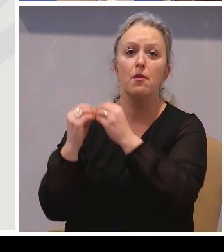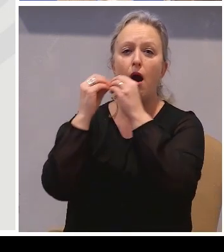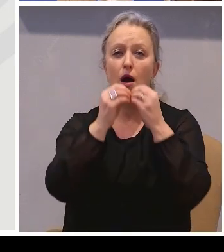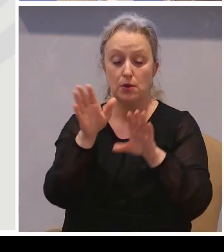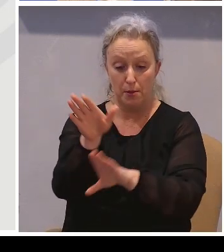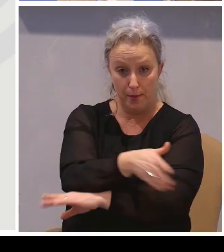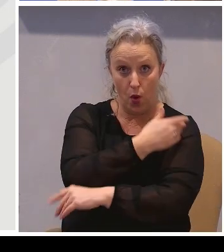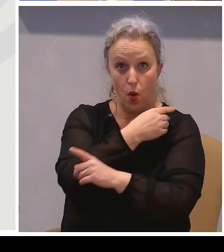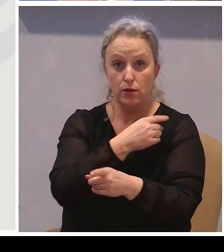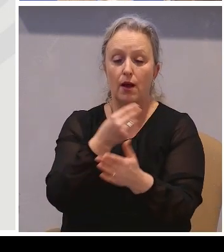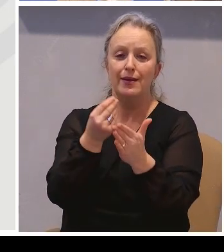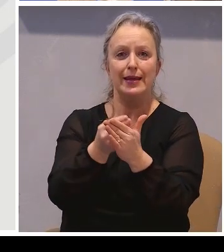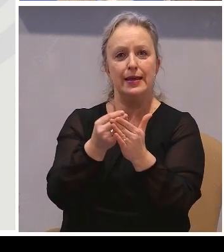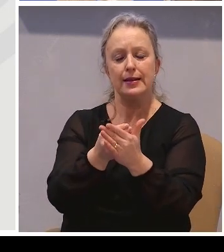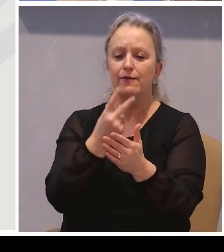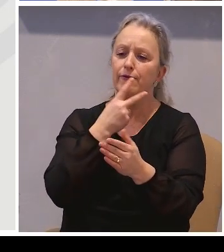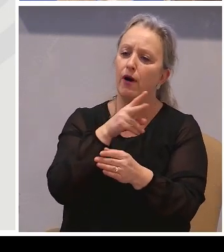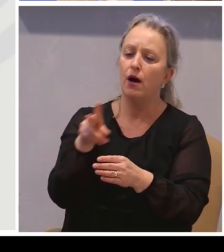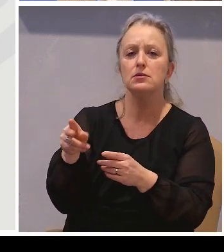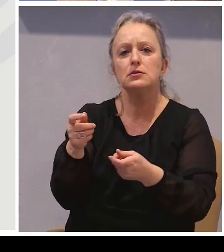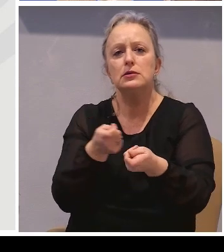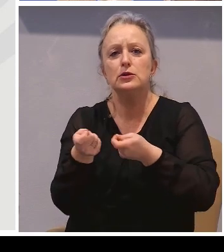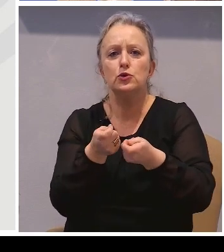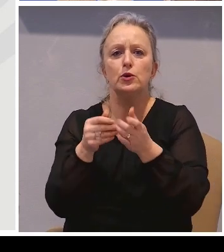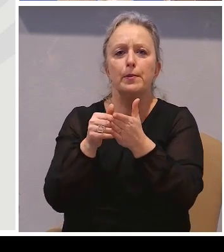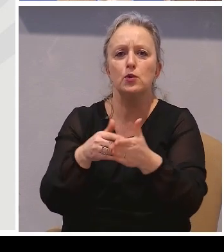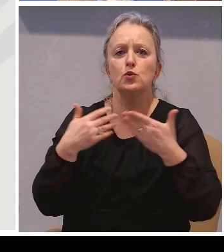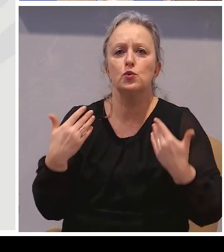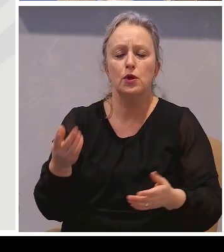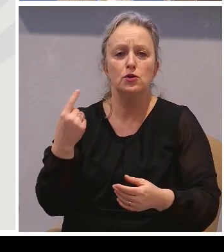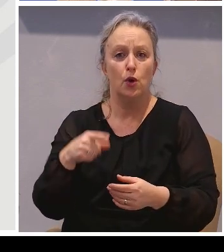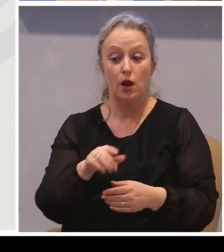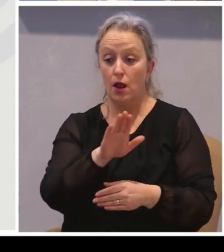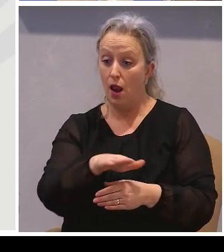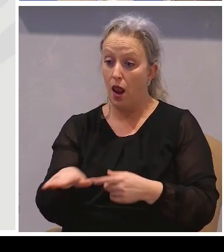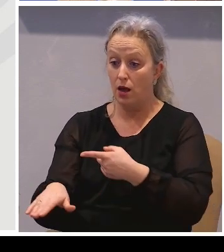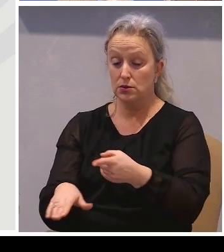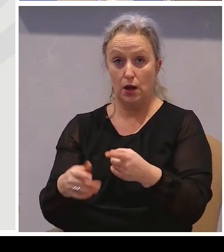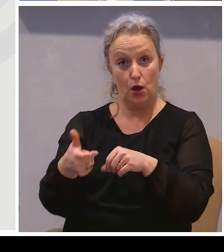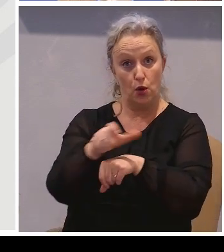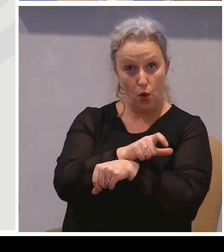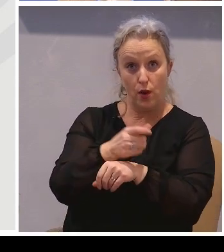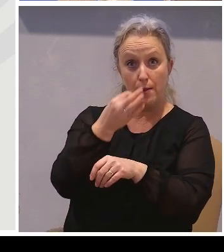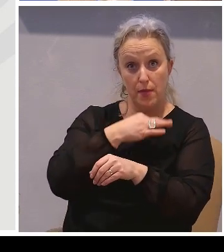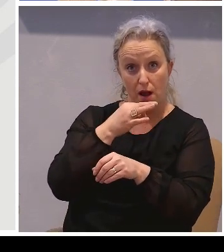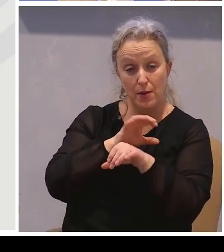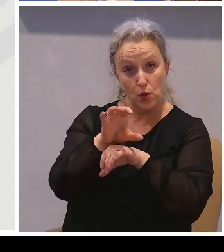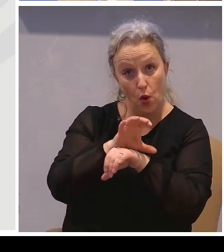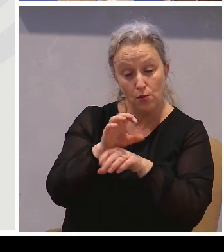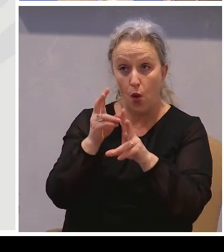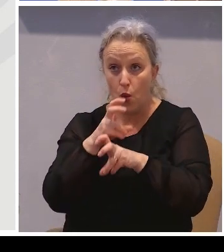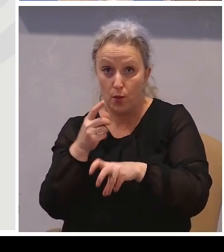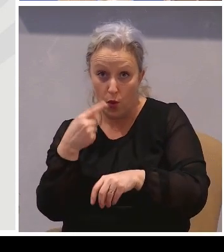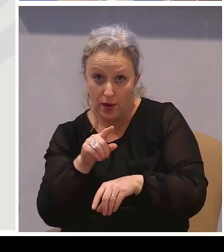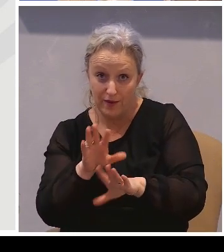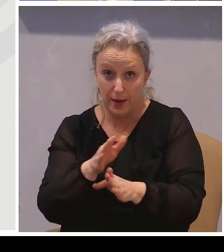regulations, then this improves the situation. Et kas lastele on hakatud rohkem ravimeid tegema ja uurima?